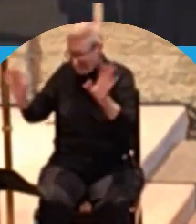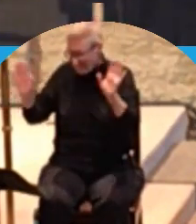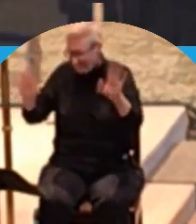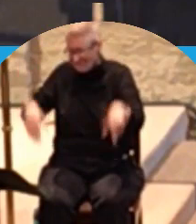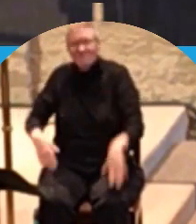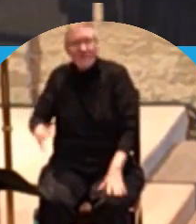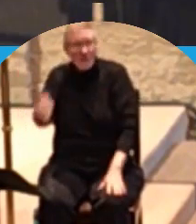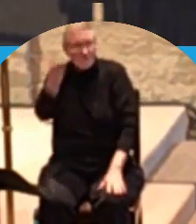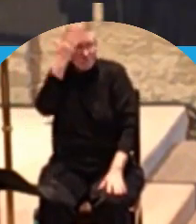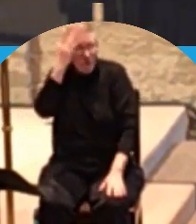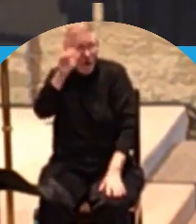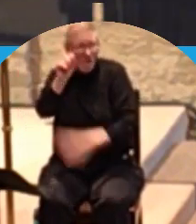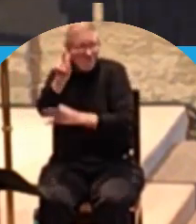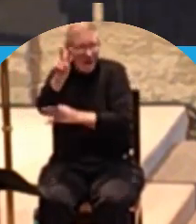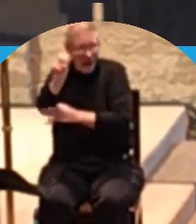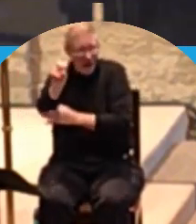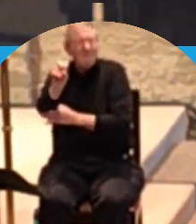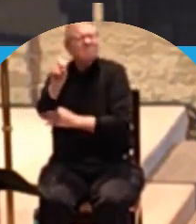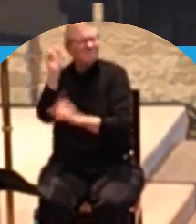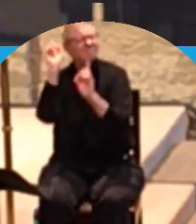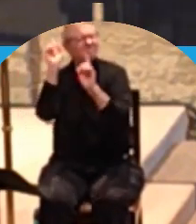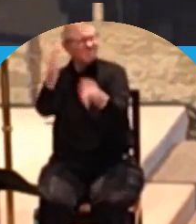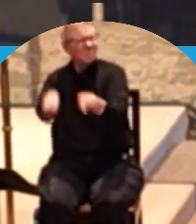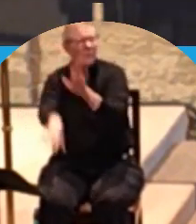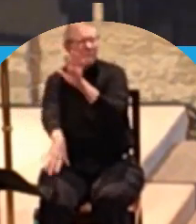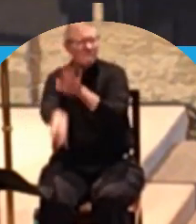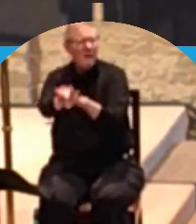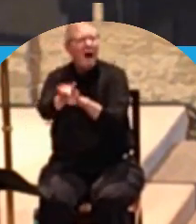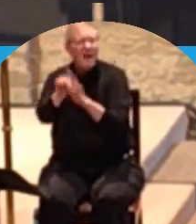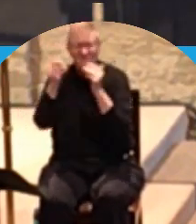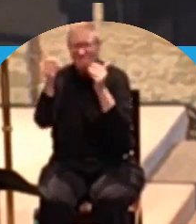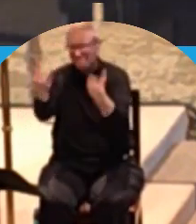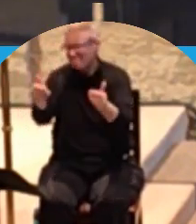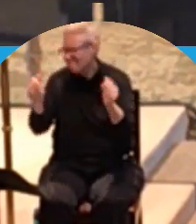where the love is. Go